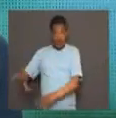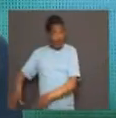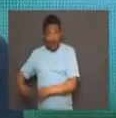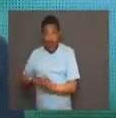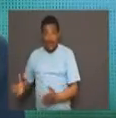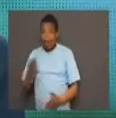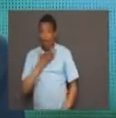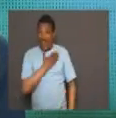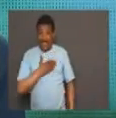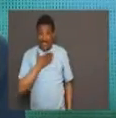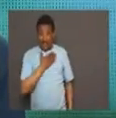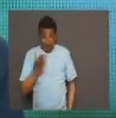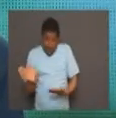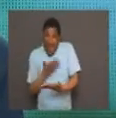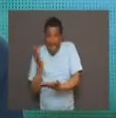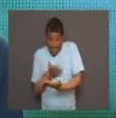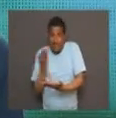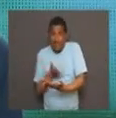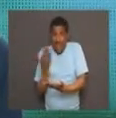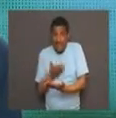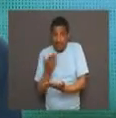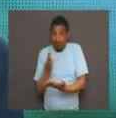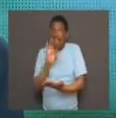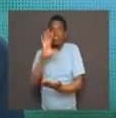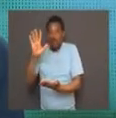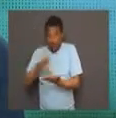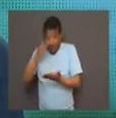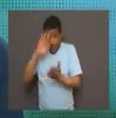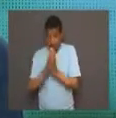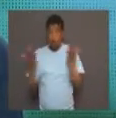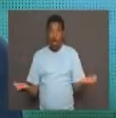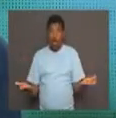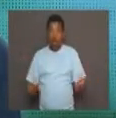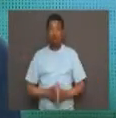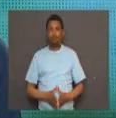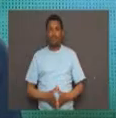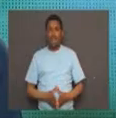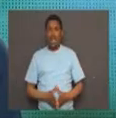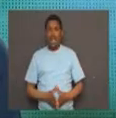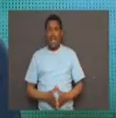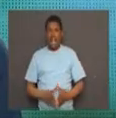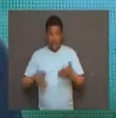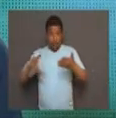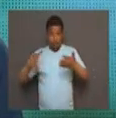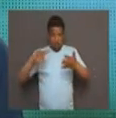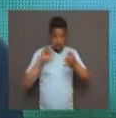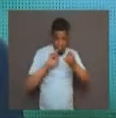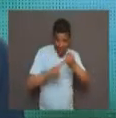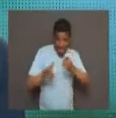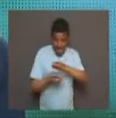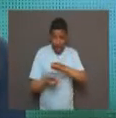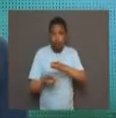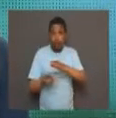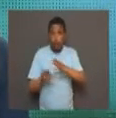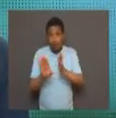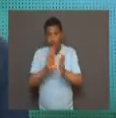Students, please turn to page 95 in your textbook. At the bottom of the page, you